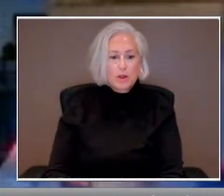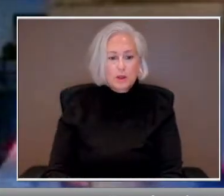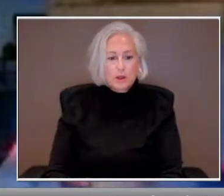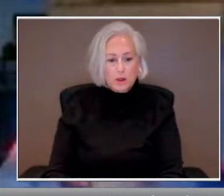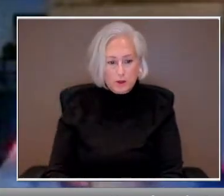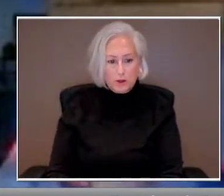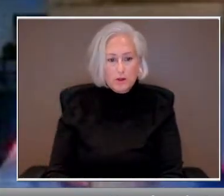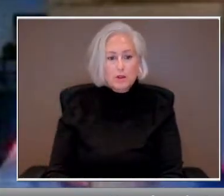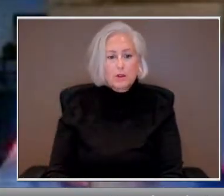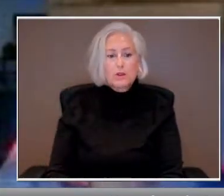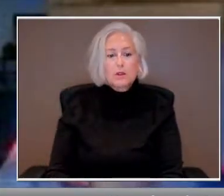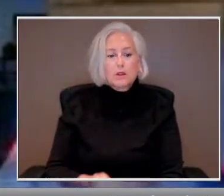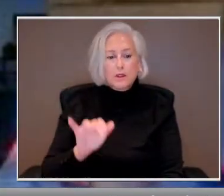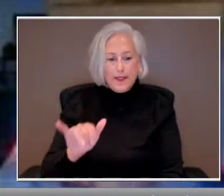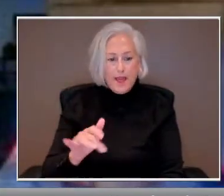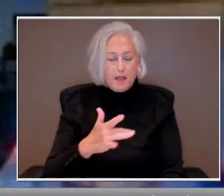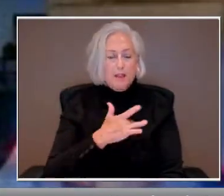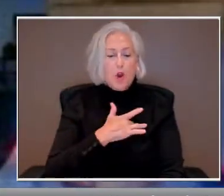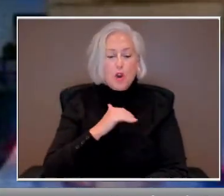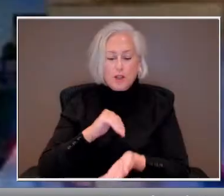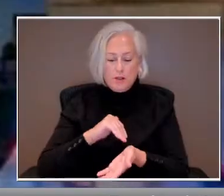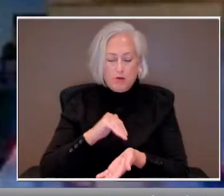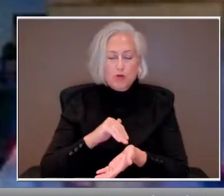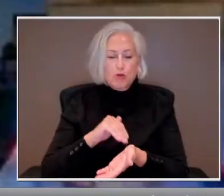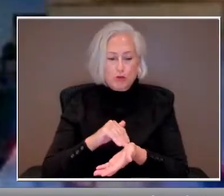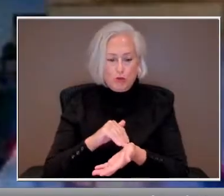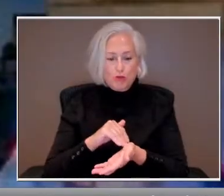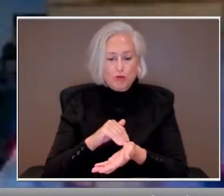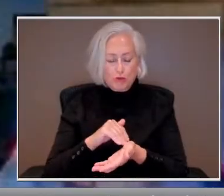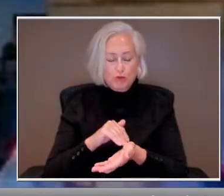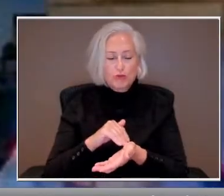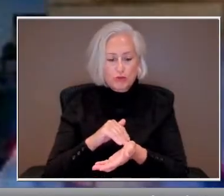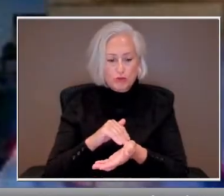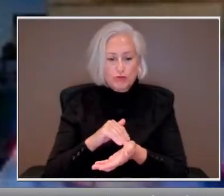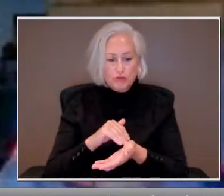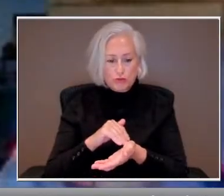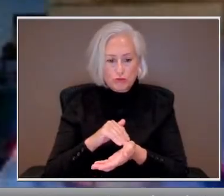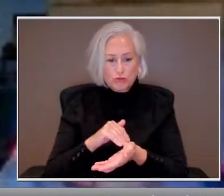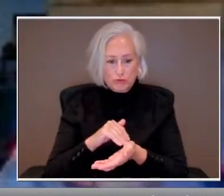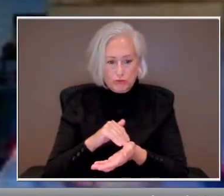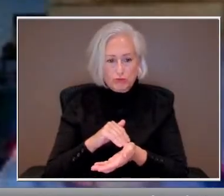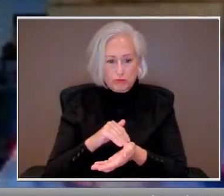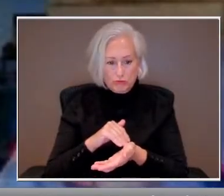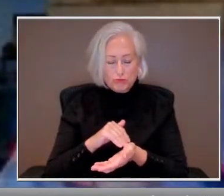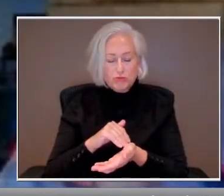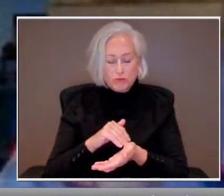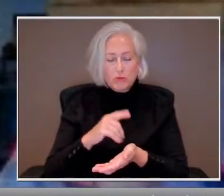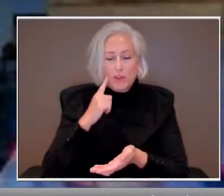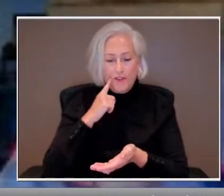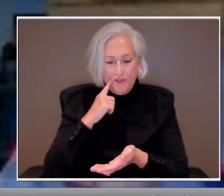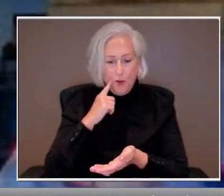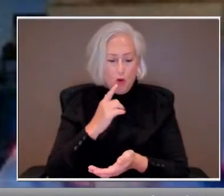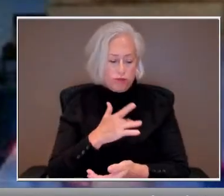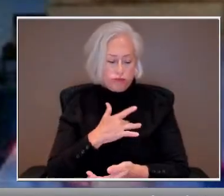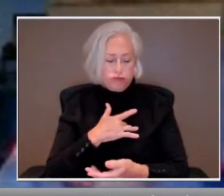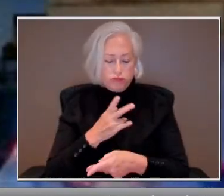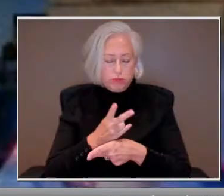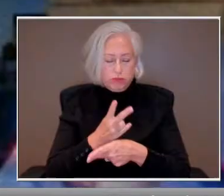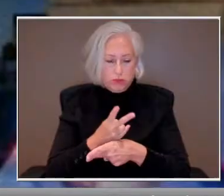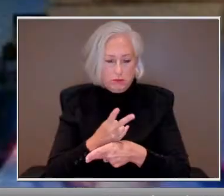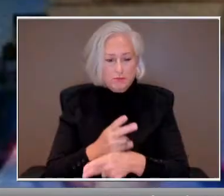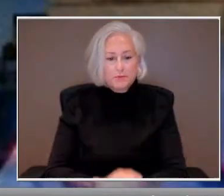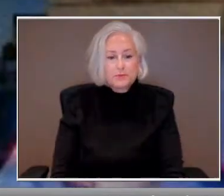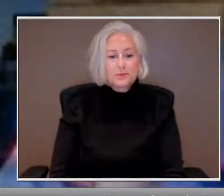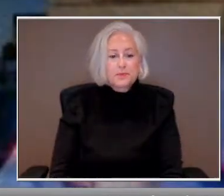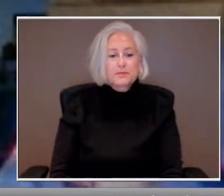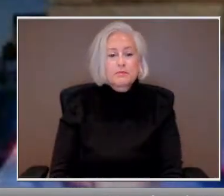so was the cardiac, the nurse or the doctor on the cardiac care unit that was there. And then